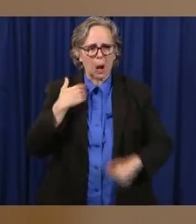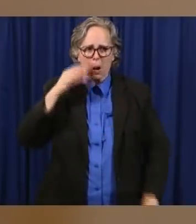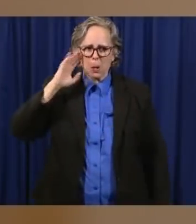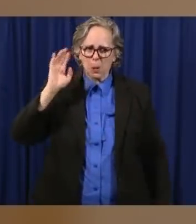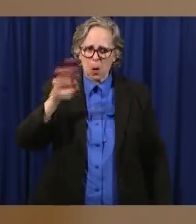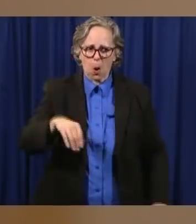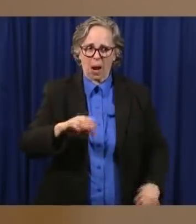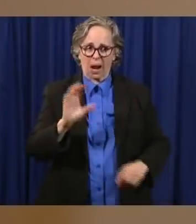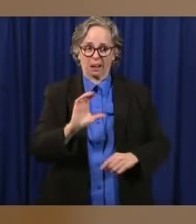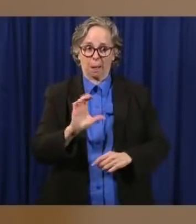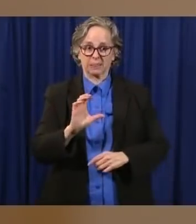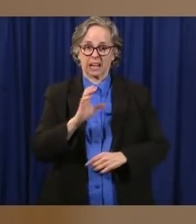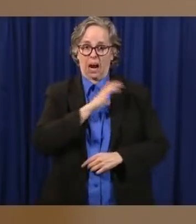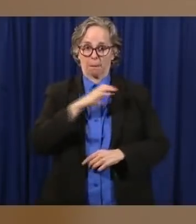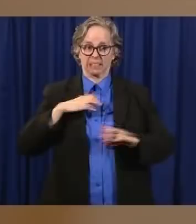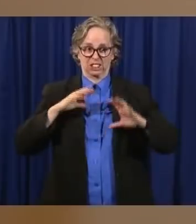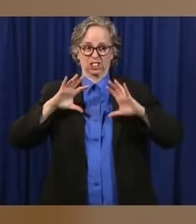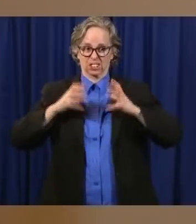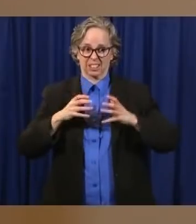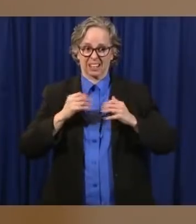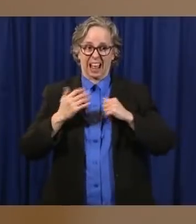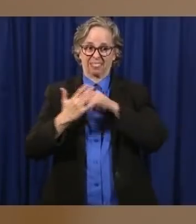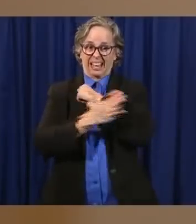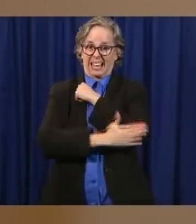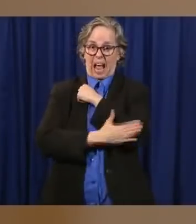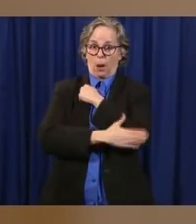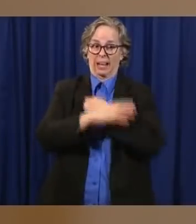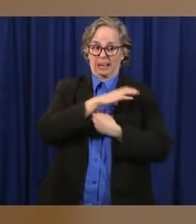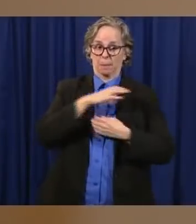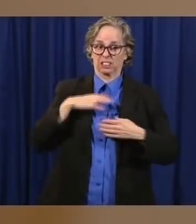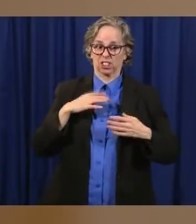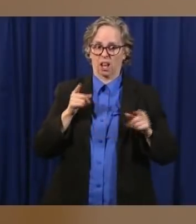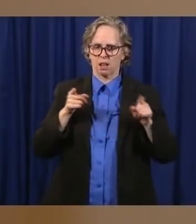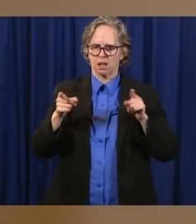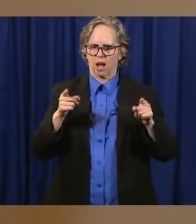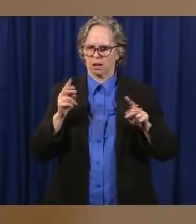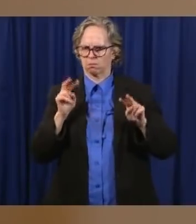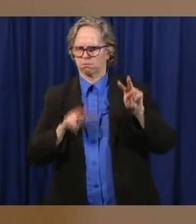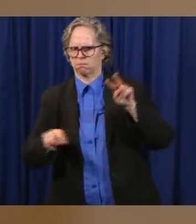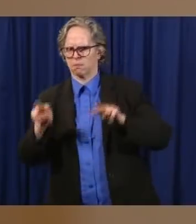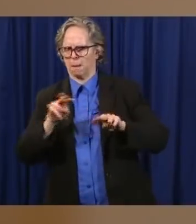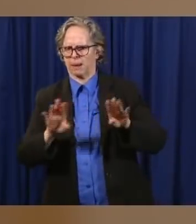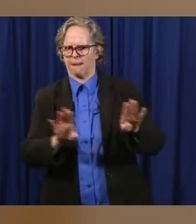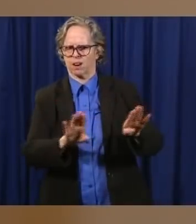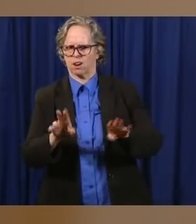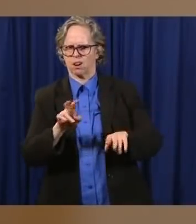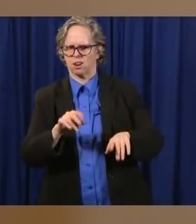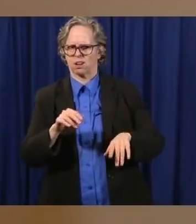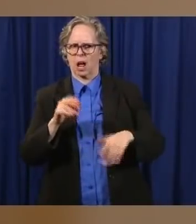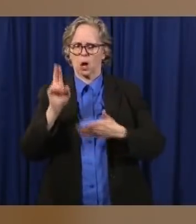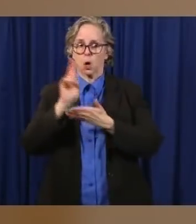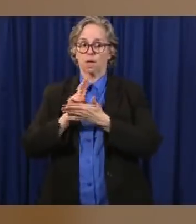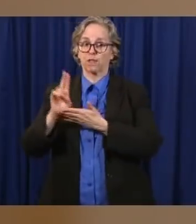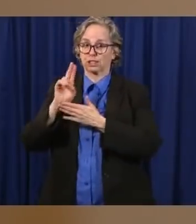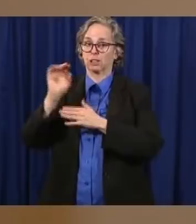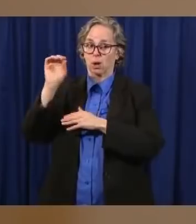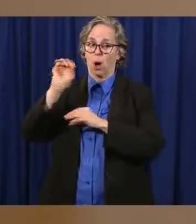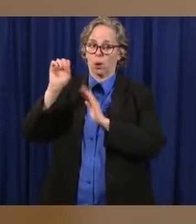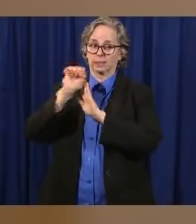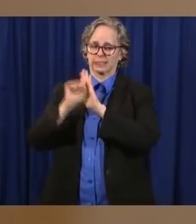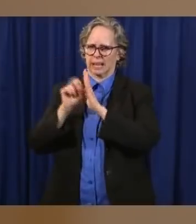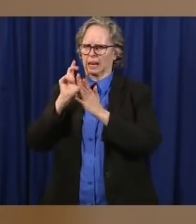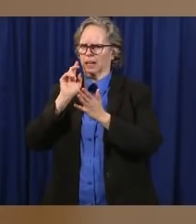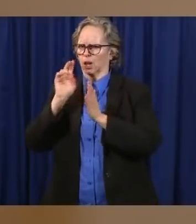County Health Commissioner are equally concerned, and I'm sure it's something Ohio State is looking at, because we know that that's a very